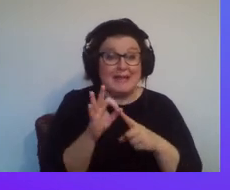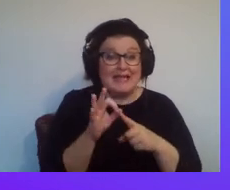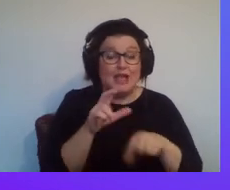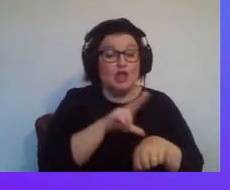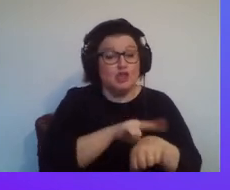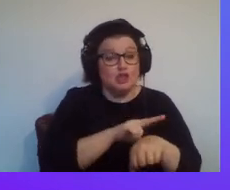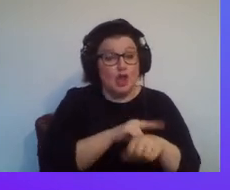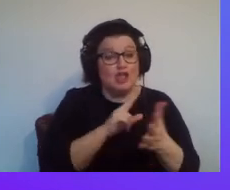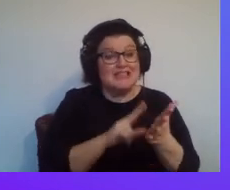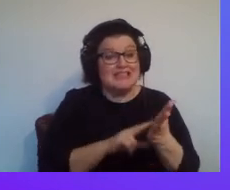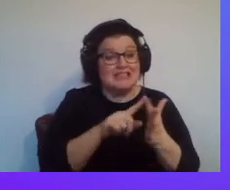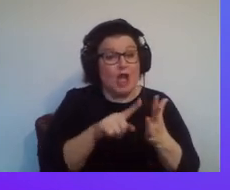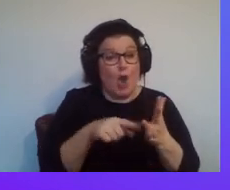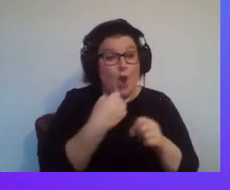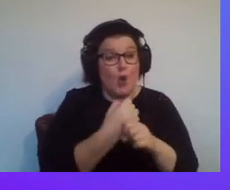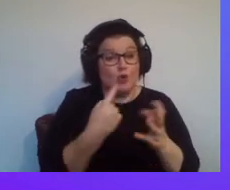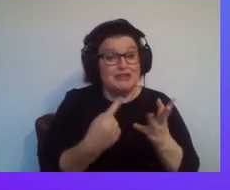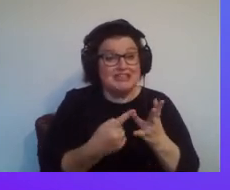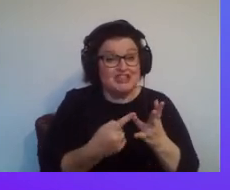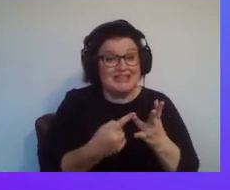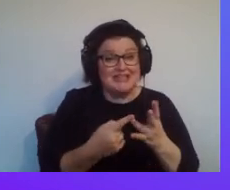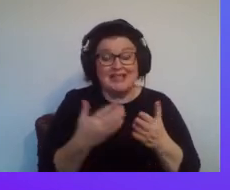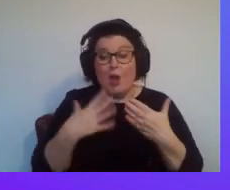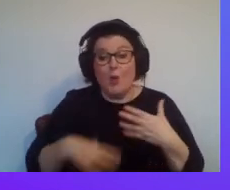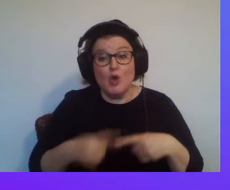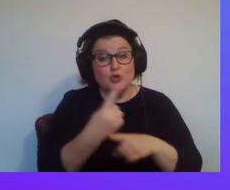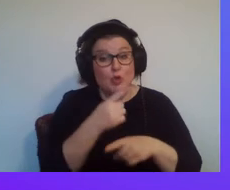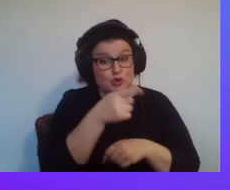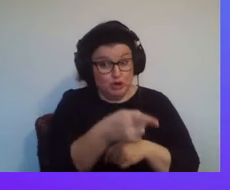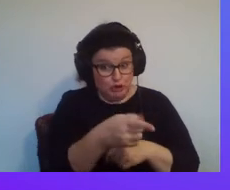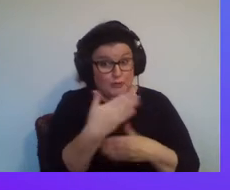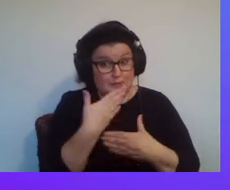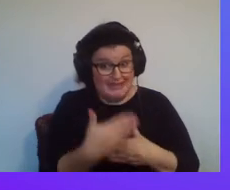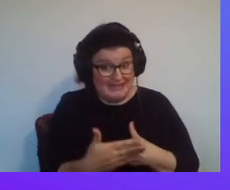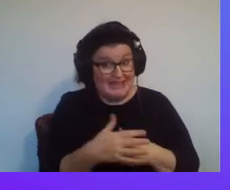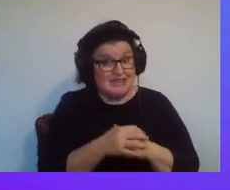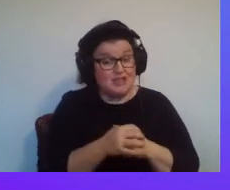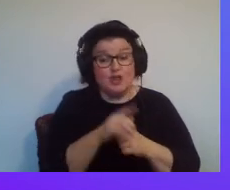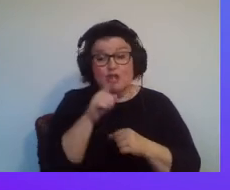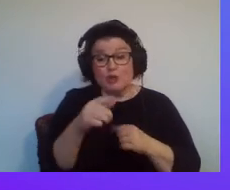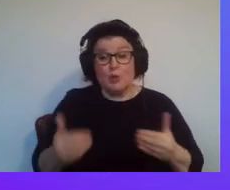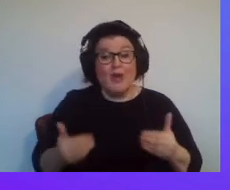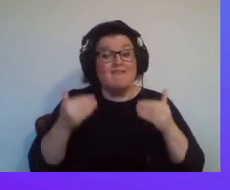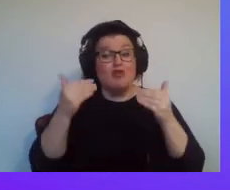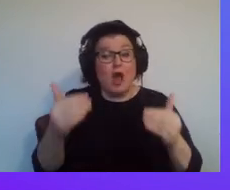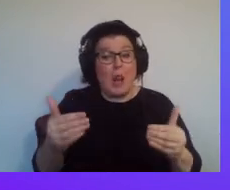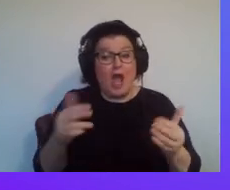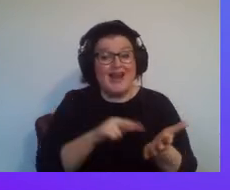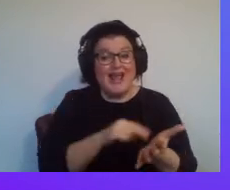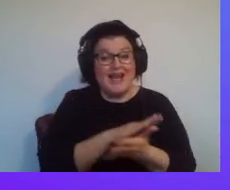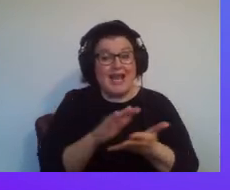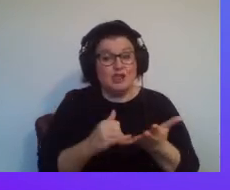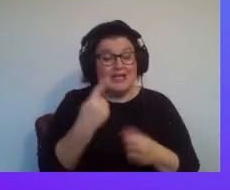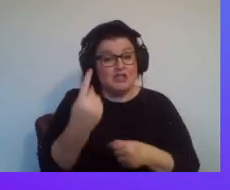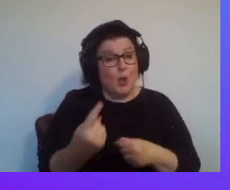schedule. Again, like Professor Fenton and Dr. Abrams, you're on the front line. And we know